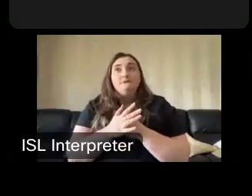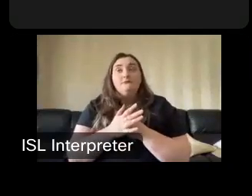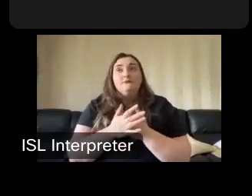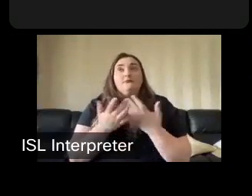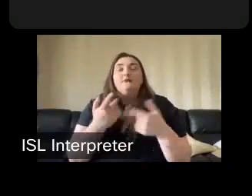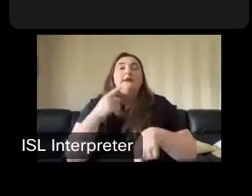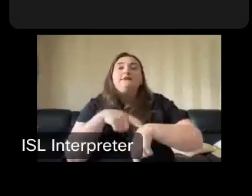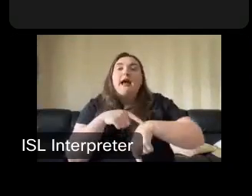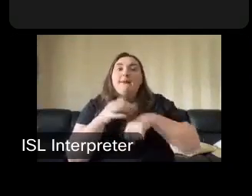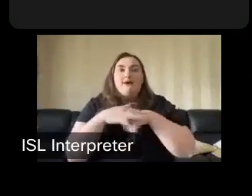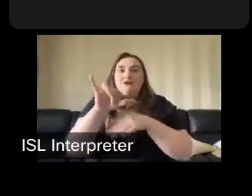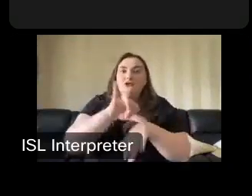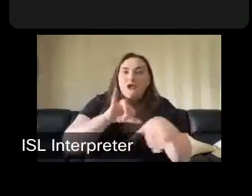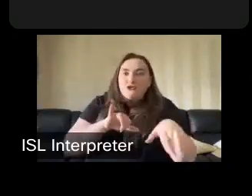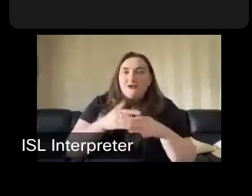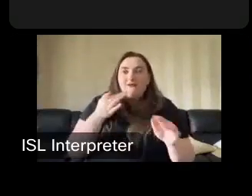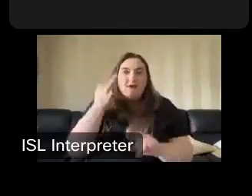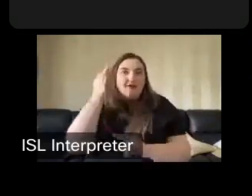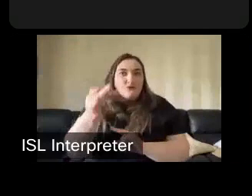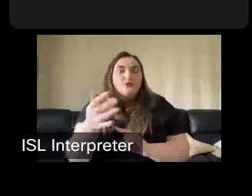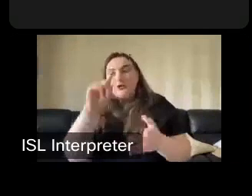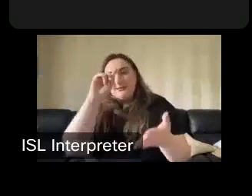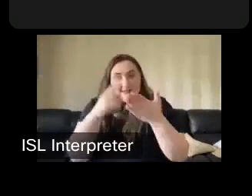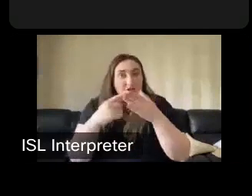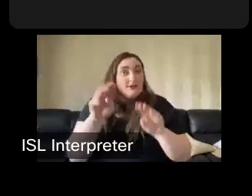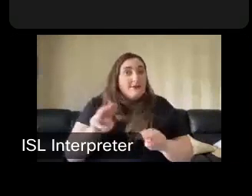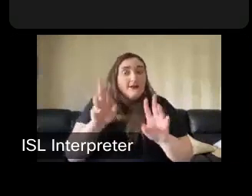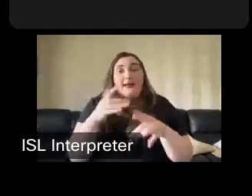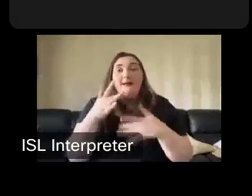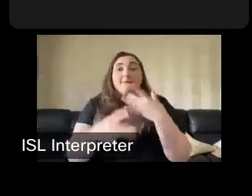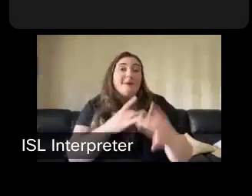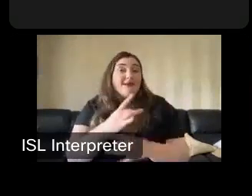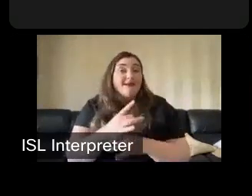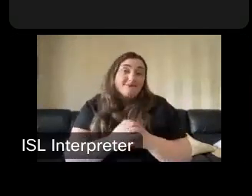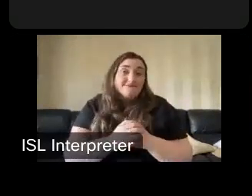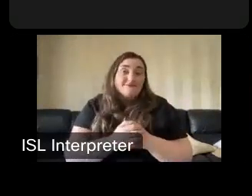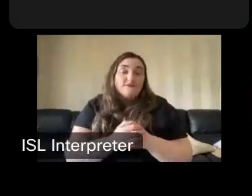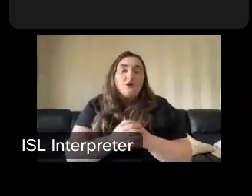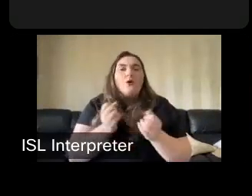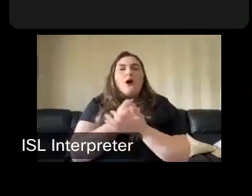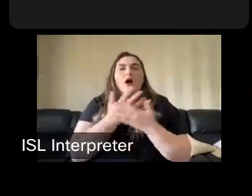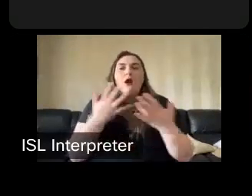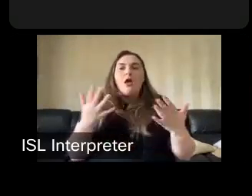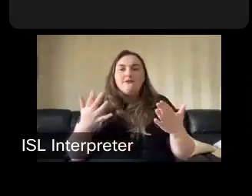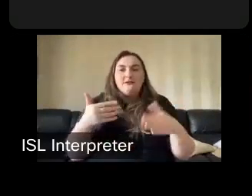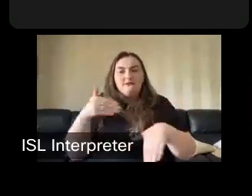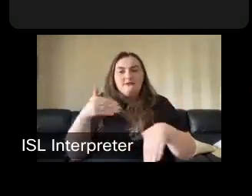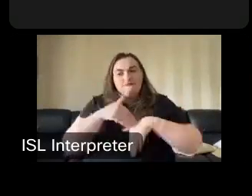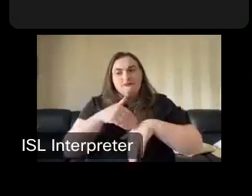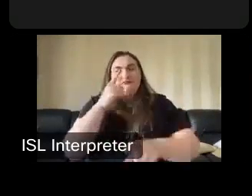of surgery going forward and the decisions that people might make. So lots of impacts here. There is a